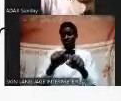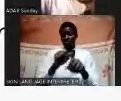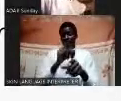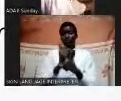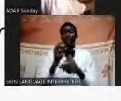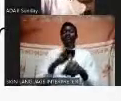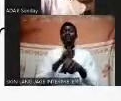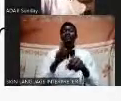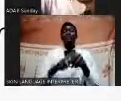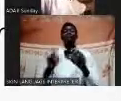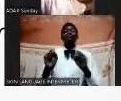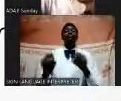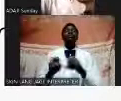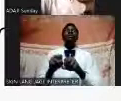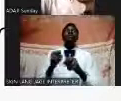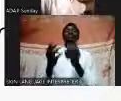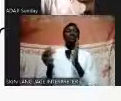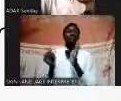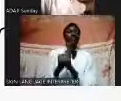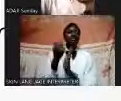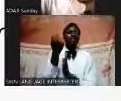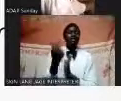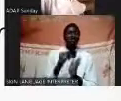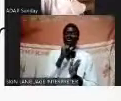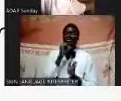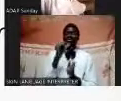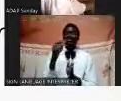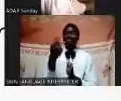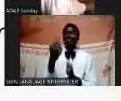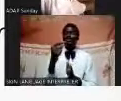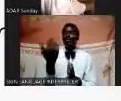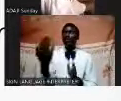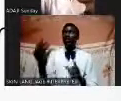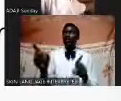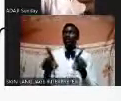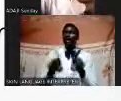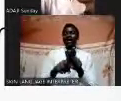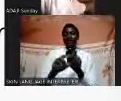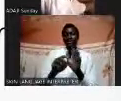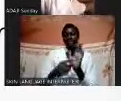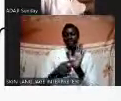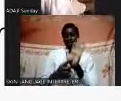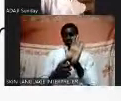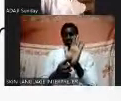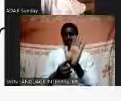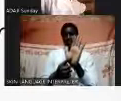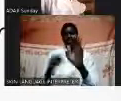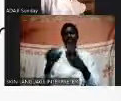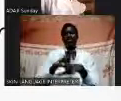only thing about indicator about learning difficulties. The others with